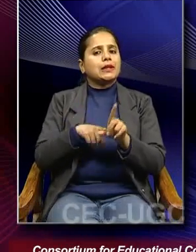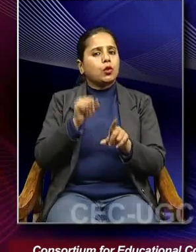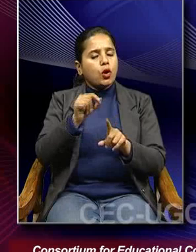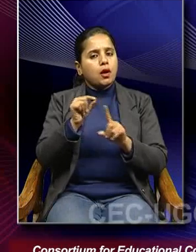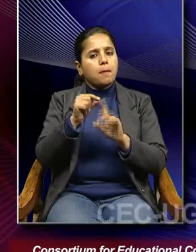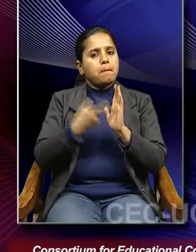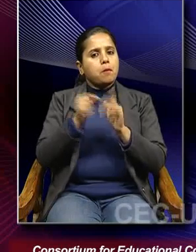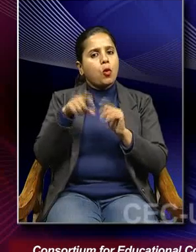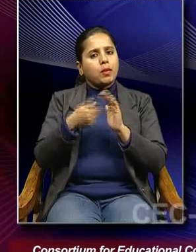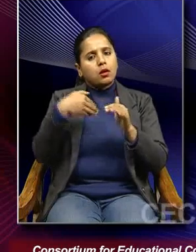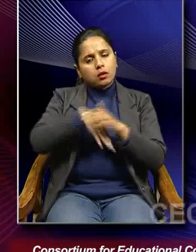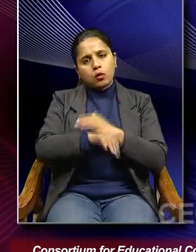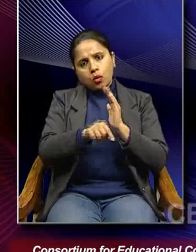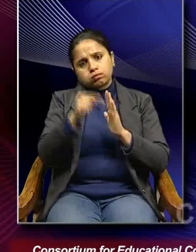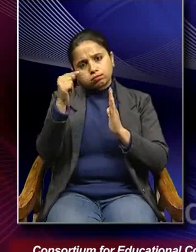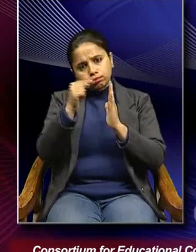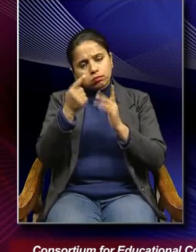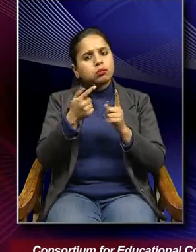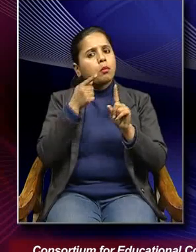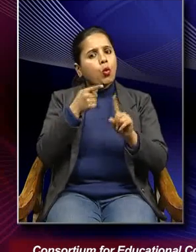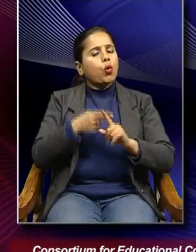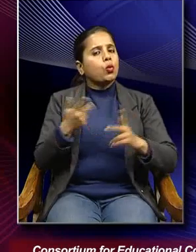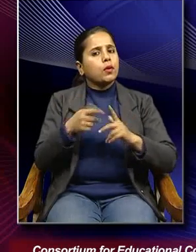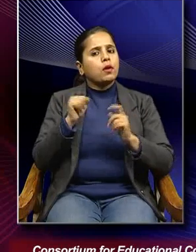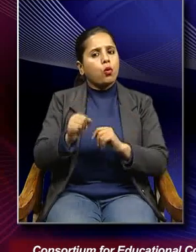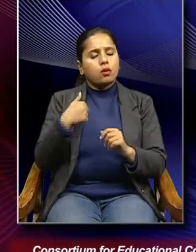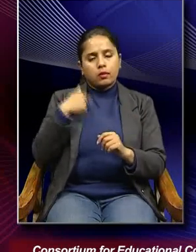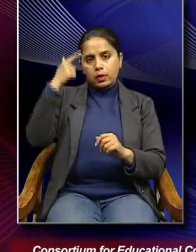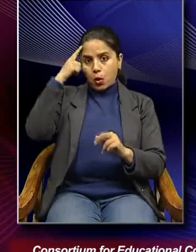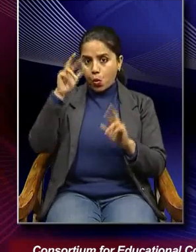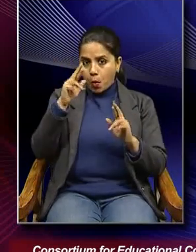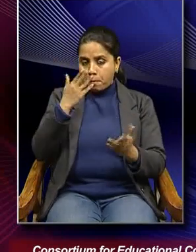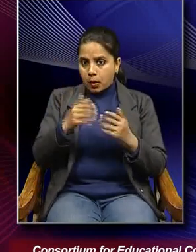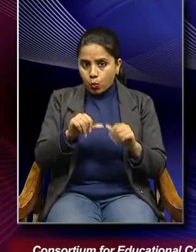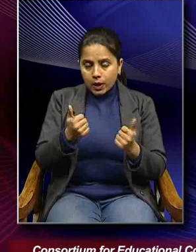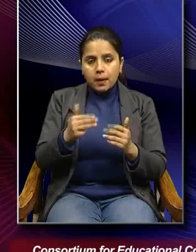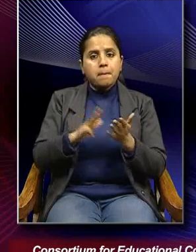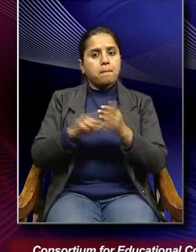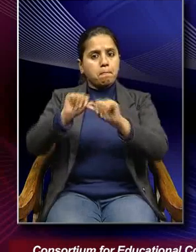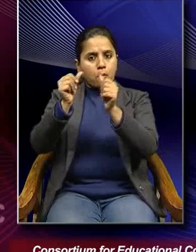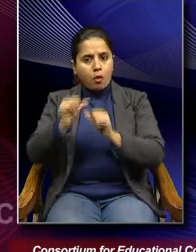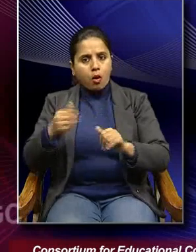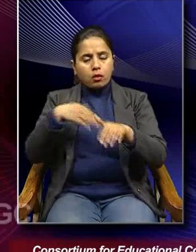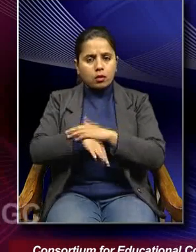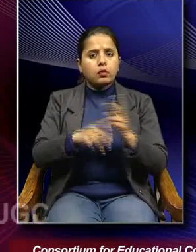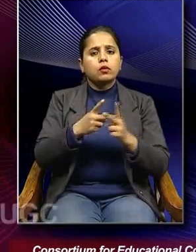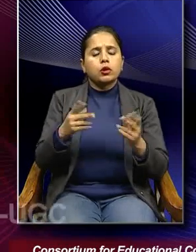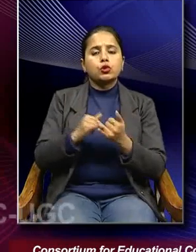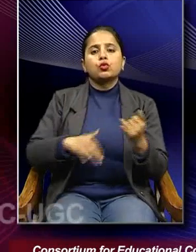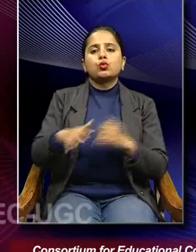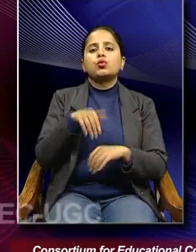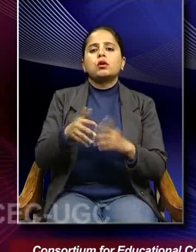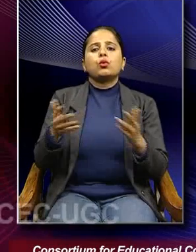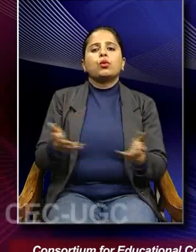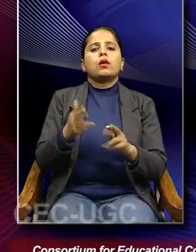an individual under the assumptions and under the particular model. Social welfare function